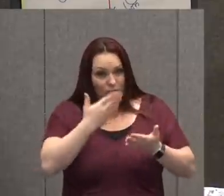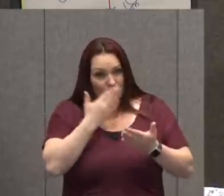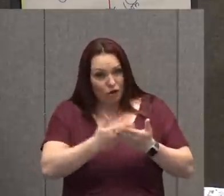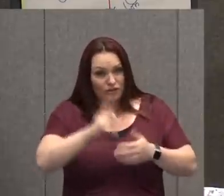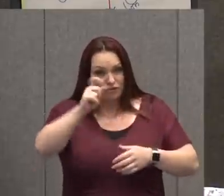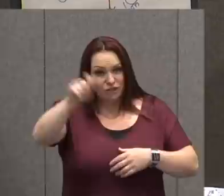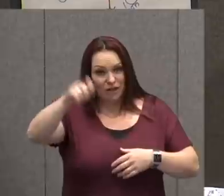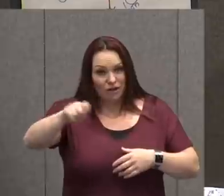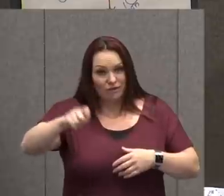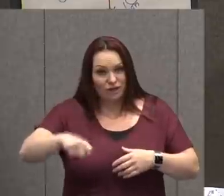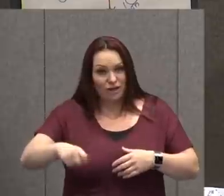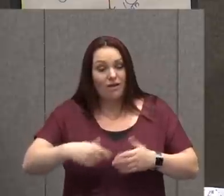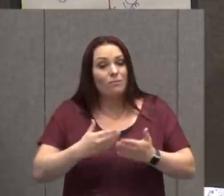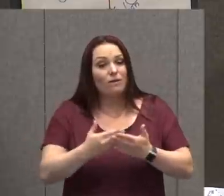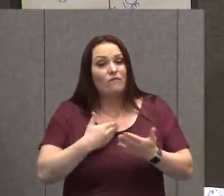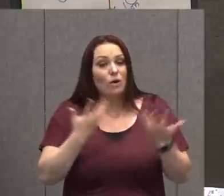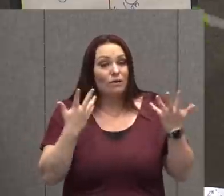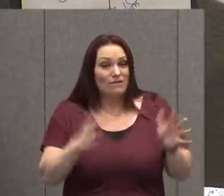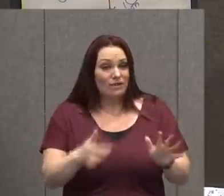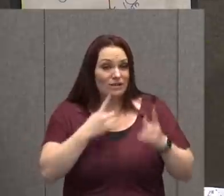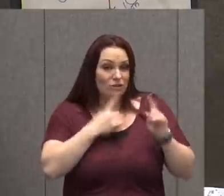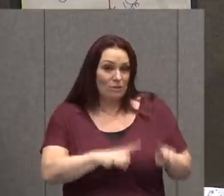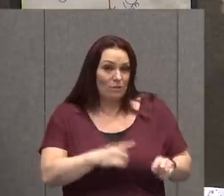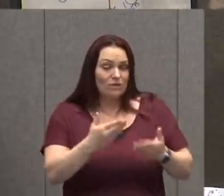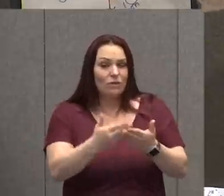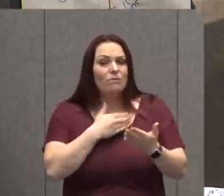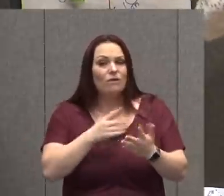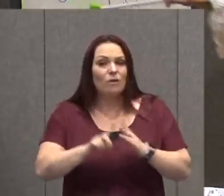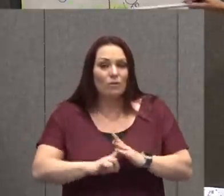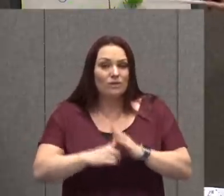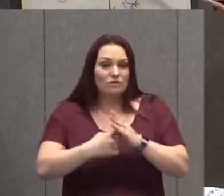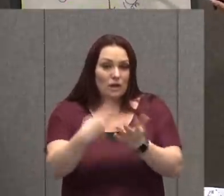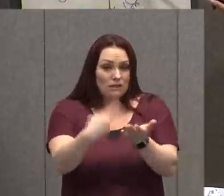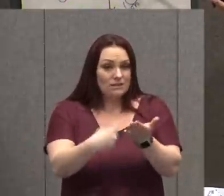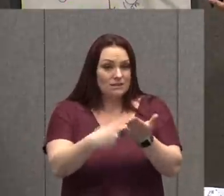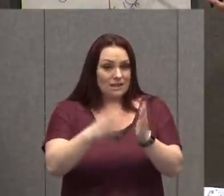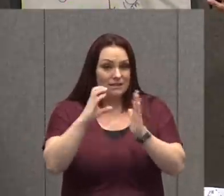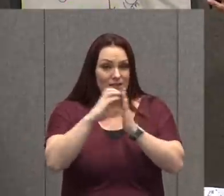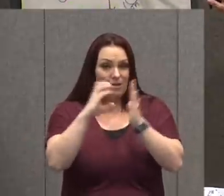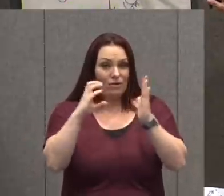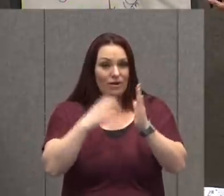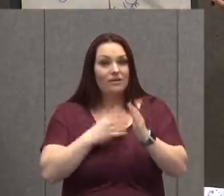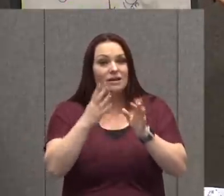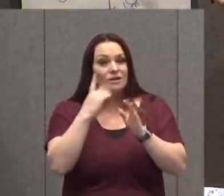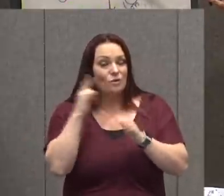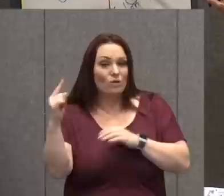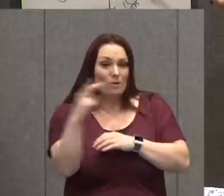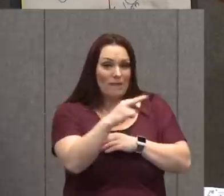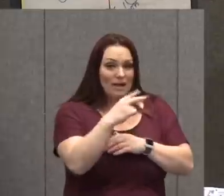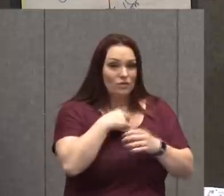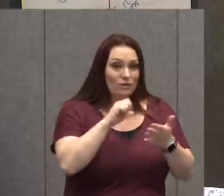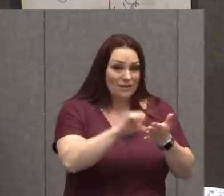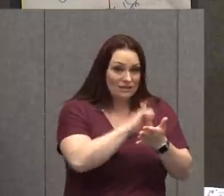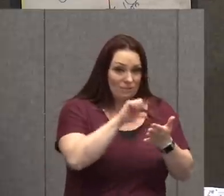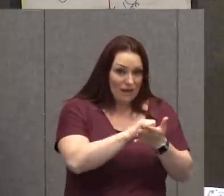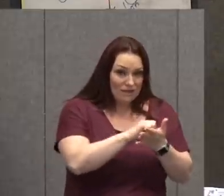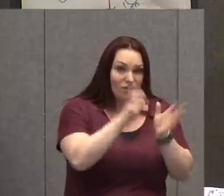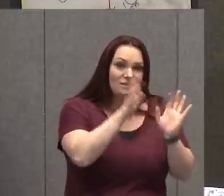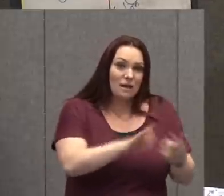So before we look at the paragraph, I want to come back to this page. This is an important page that we used